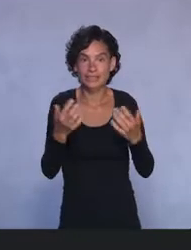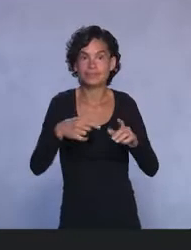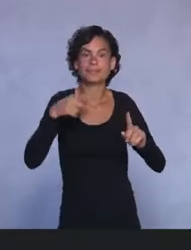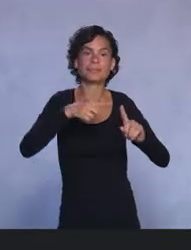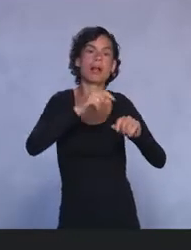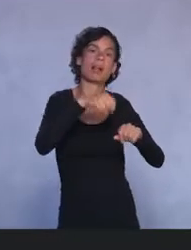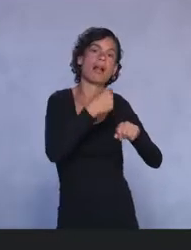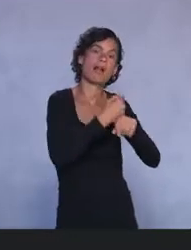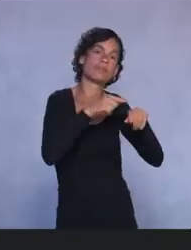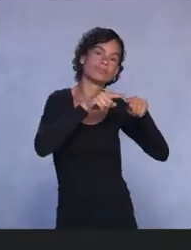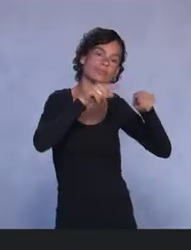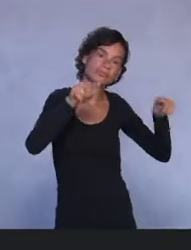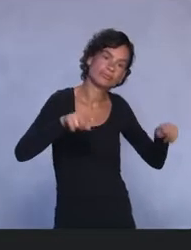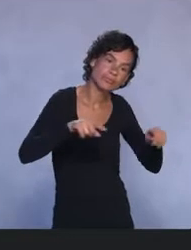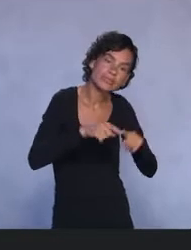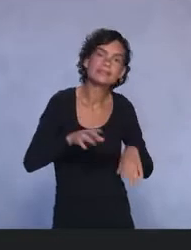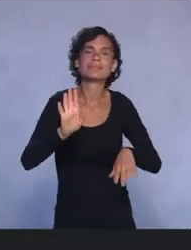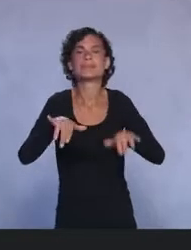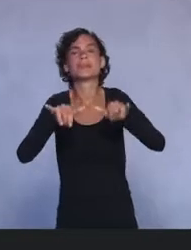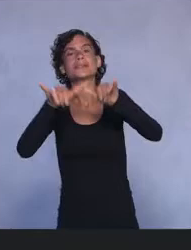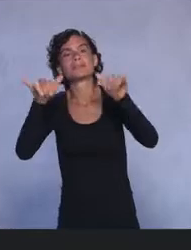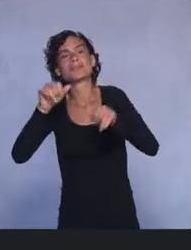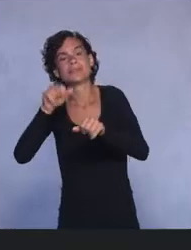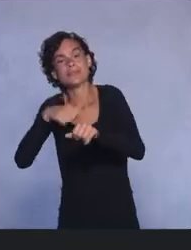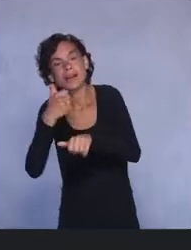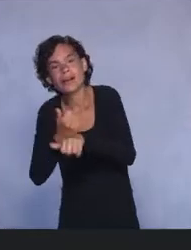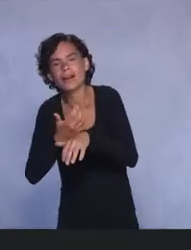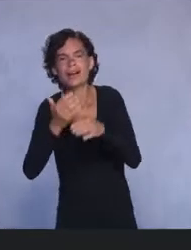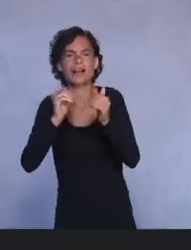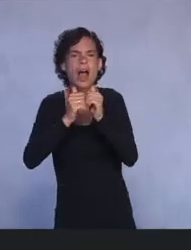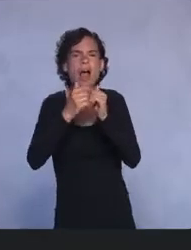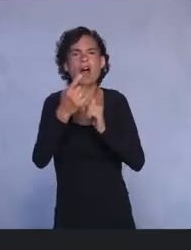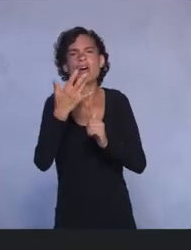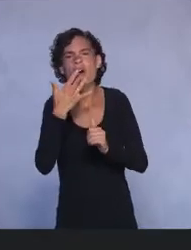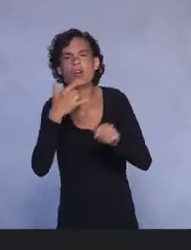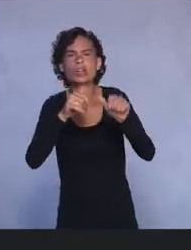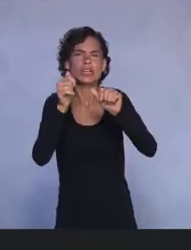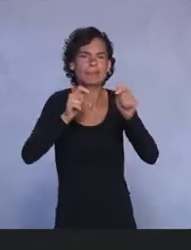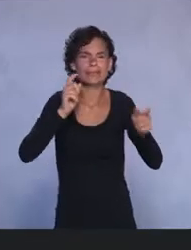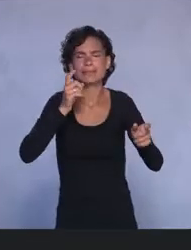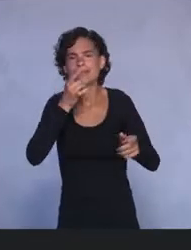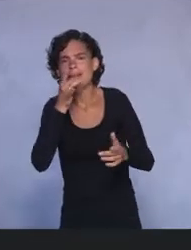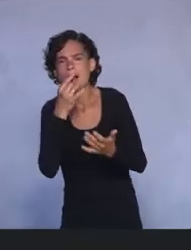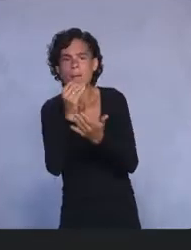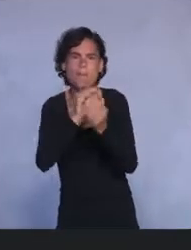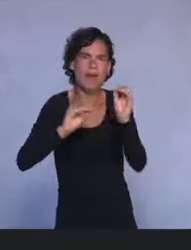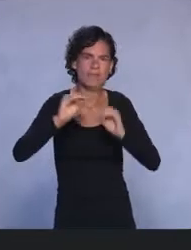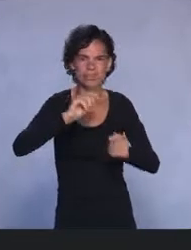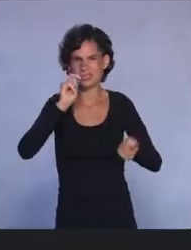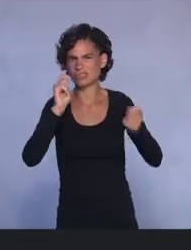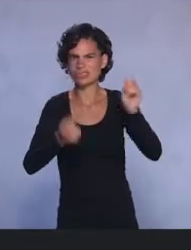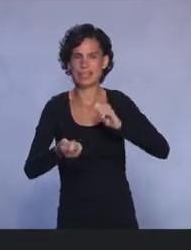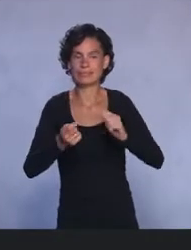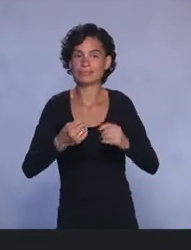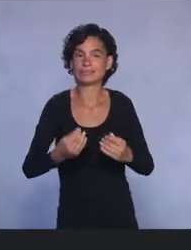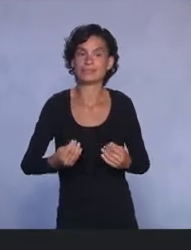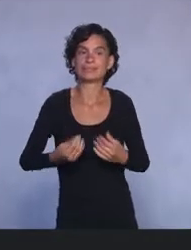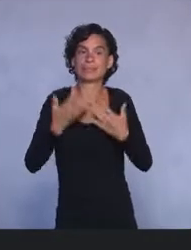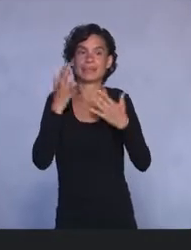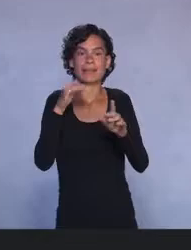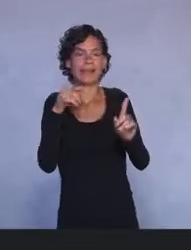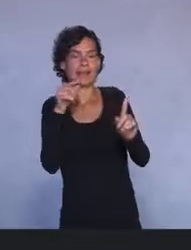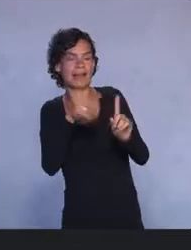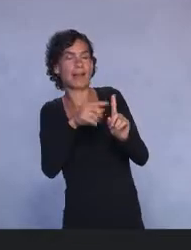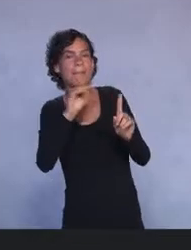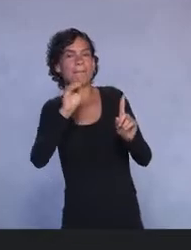settings, revamping the way we use color, shapes, light, and motion, inspired by Material You. Let me show you what we've done